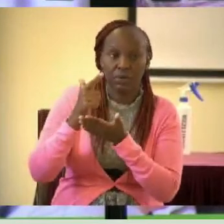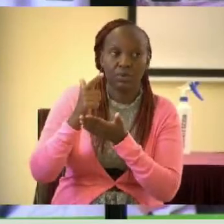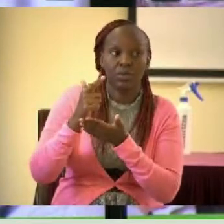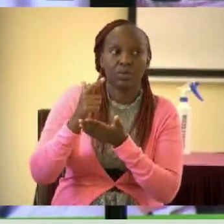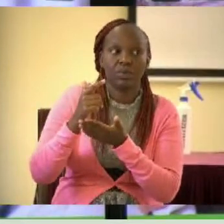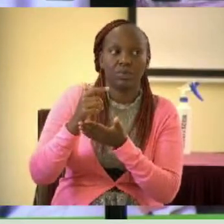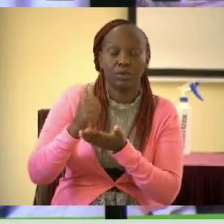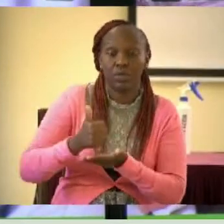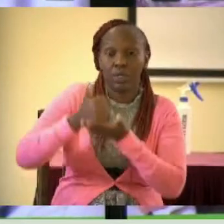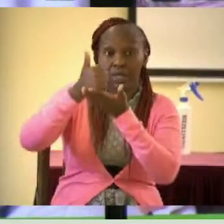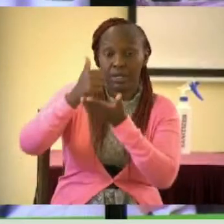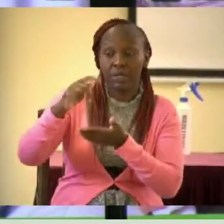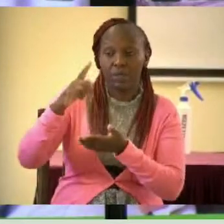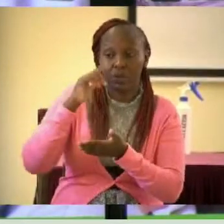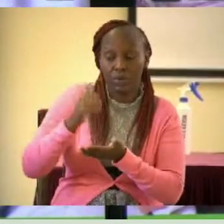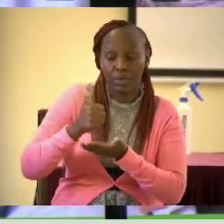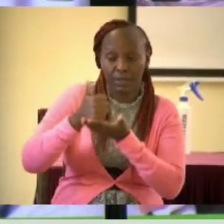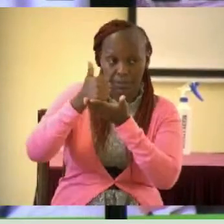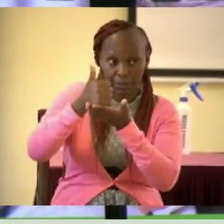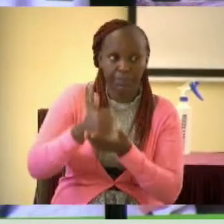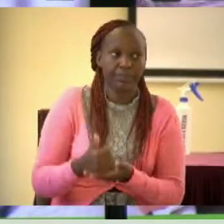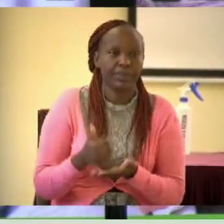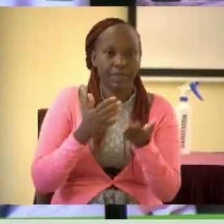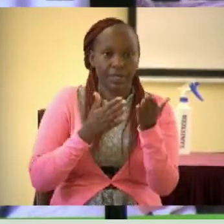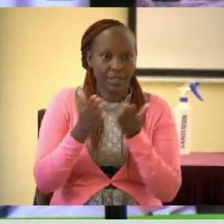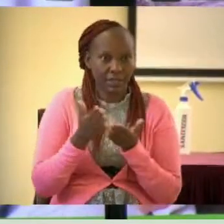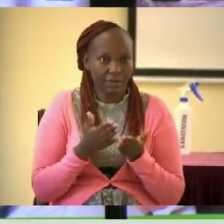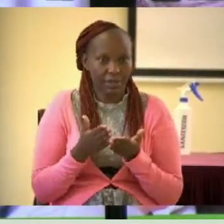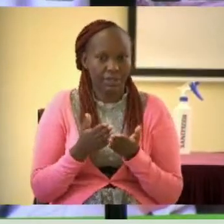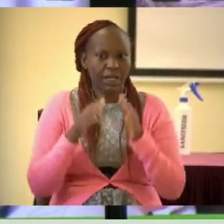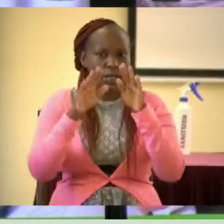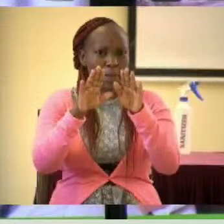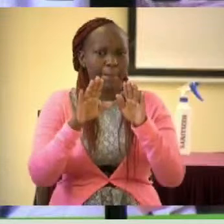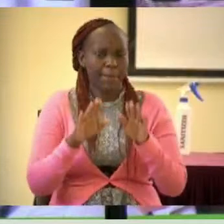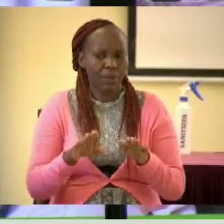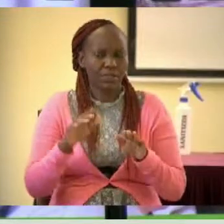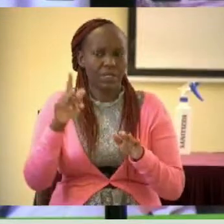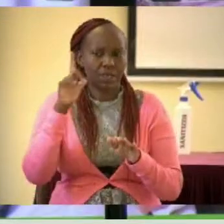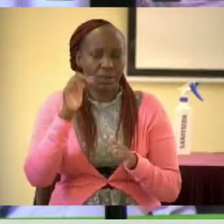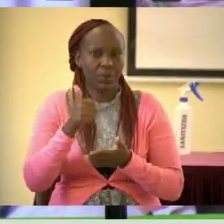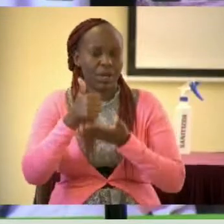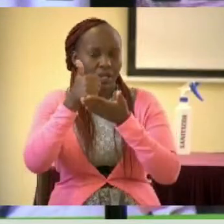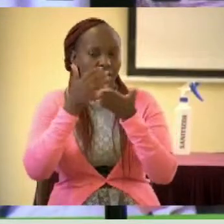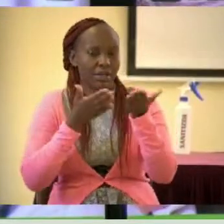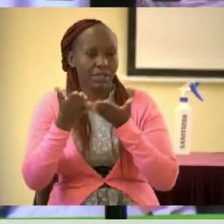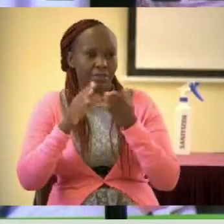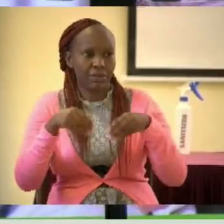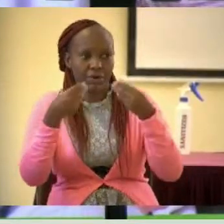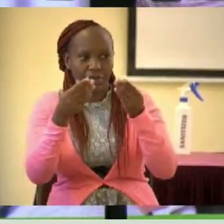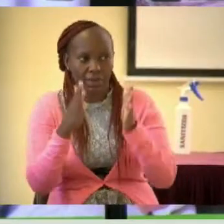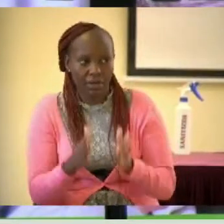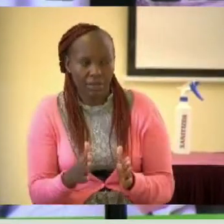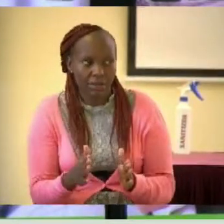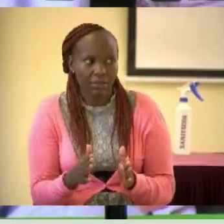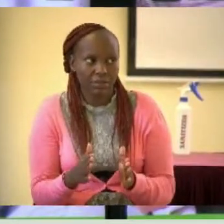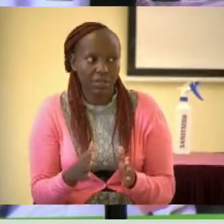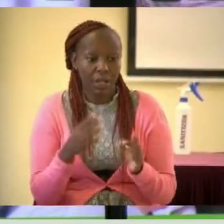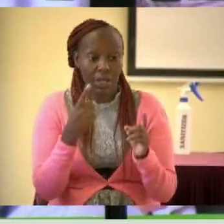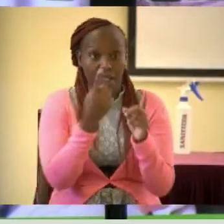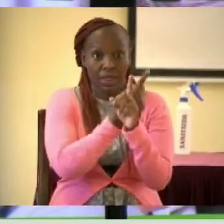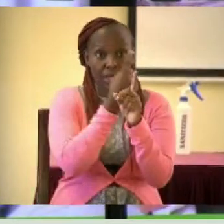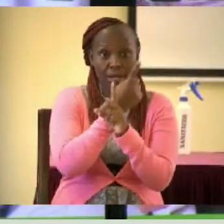is important for all legal and legal aid service providers that the